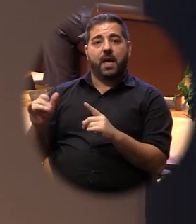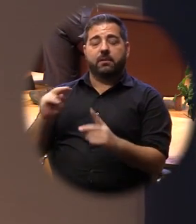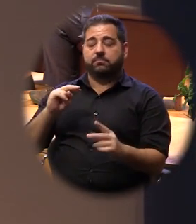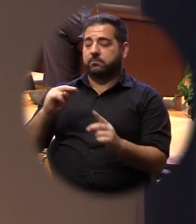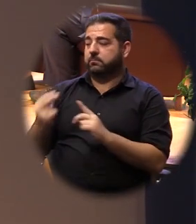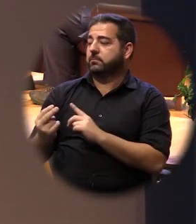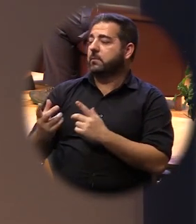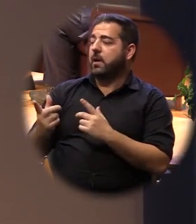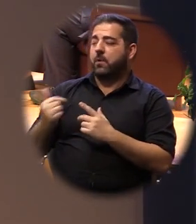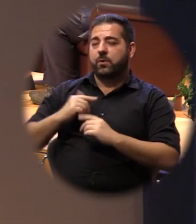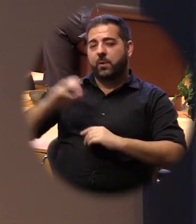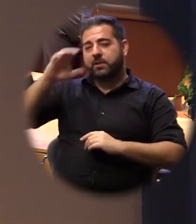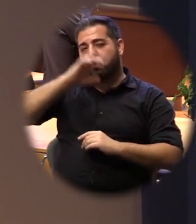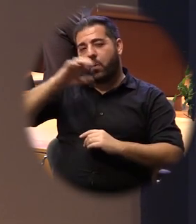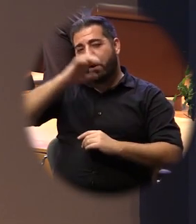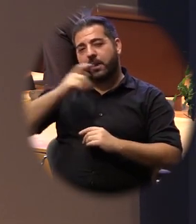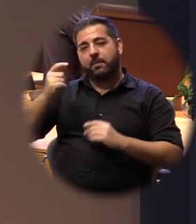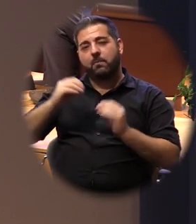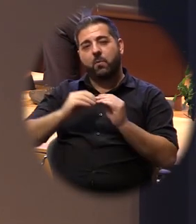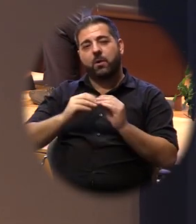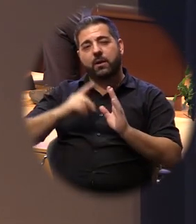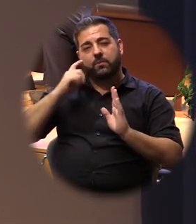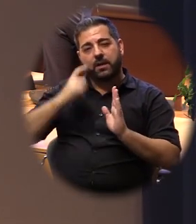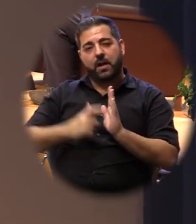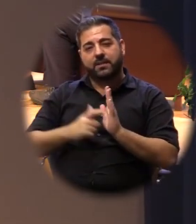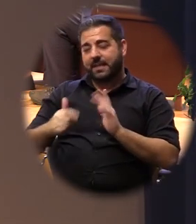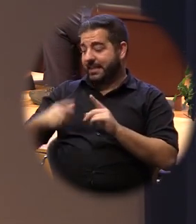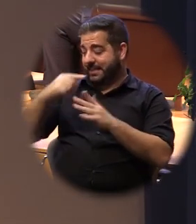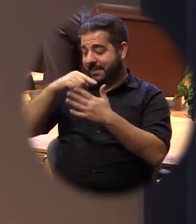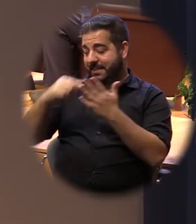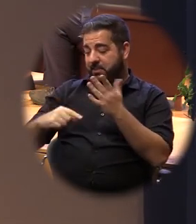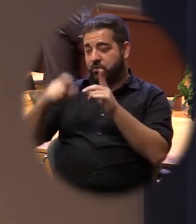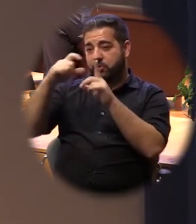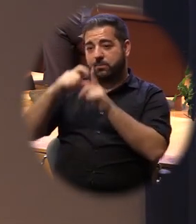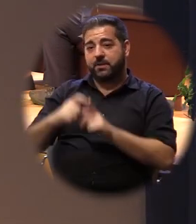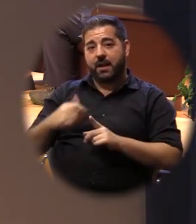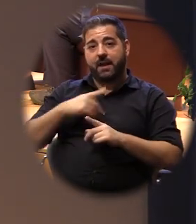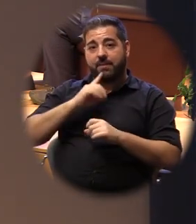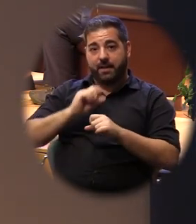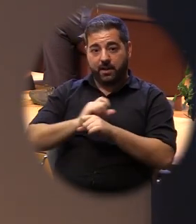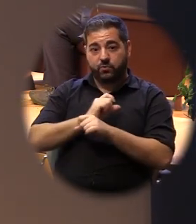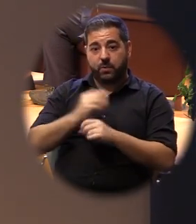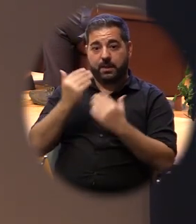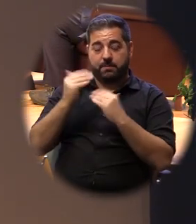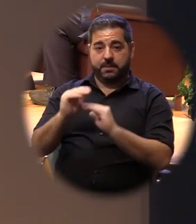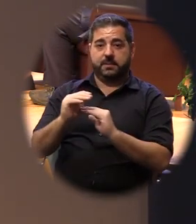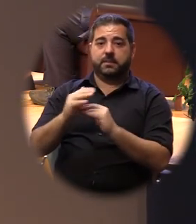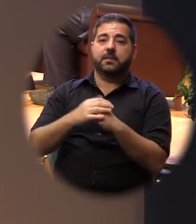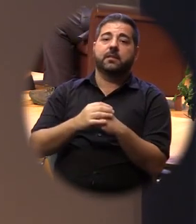of explore perhaps recognizing that these terms have real limitations.